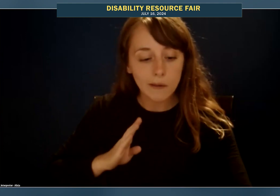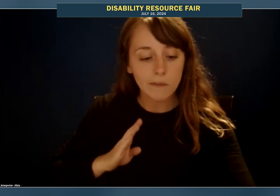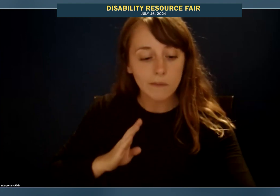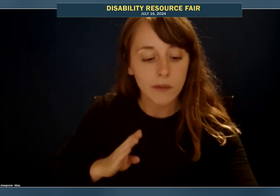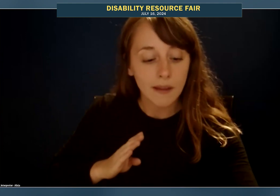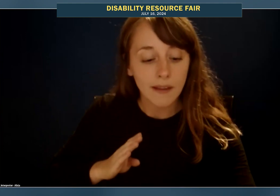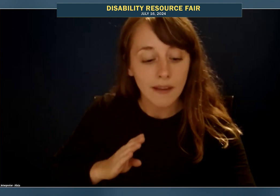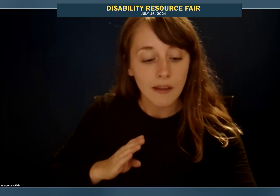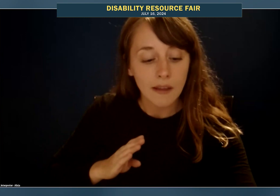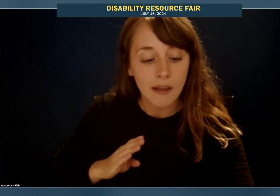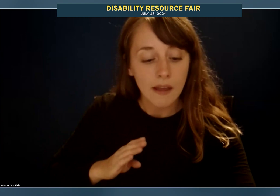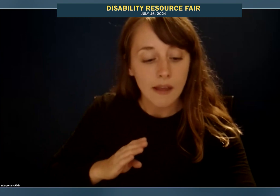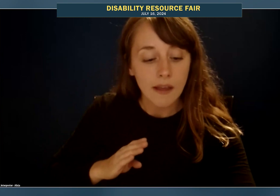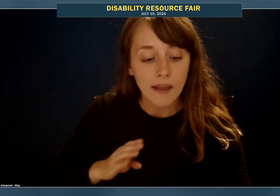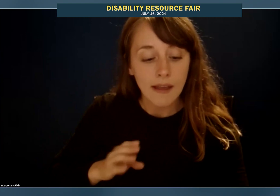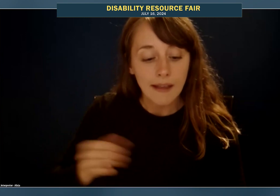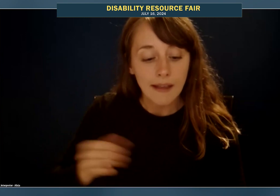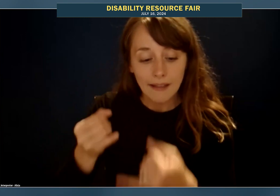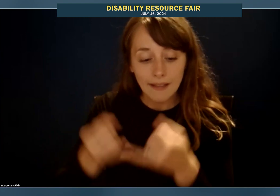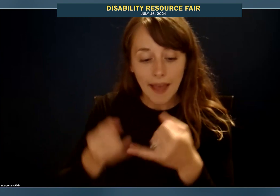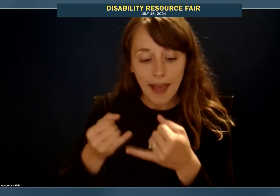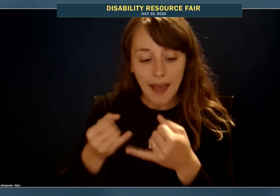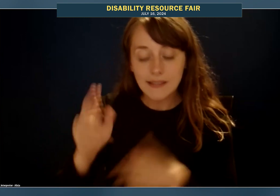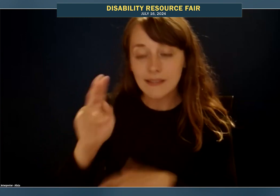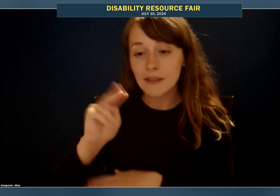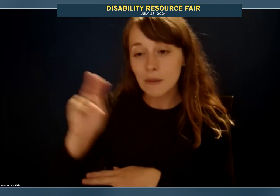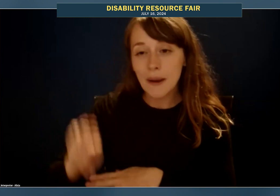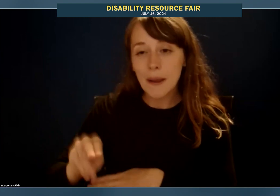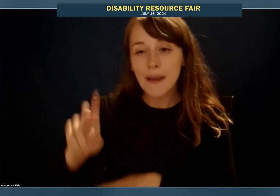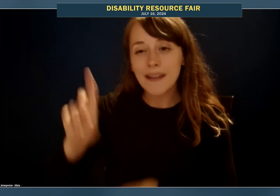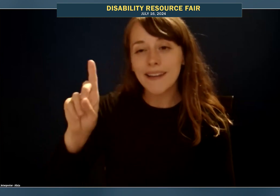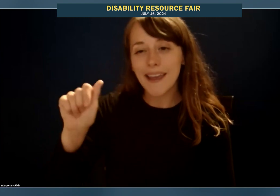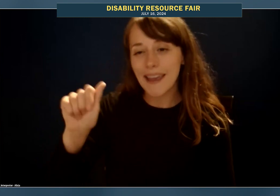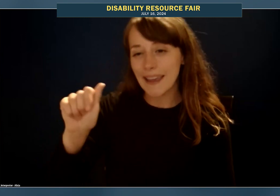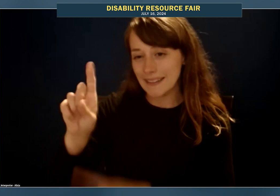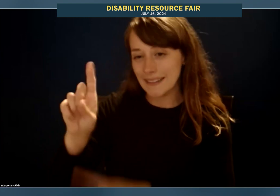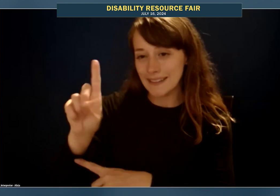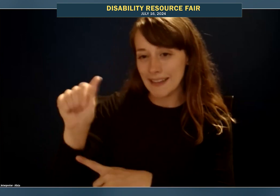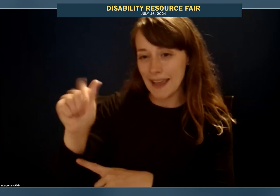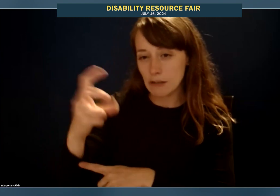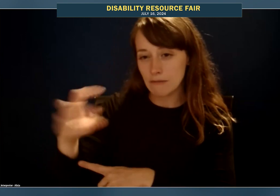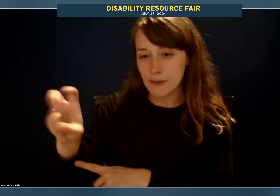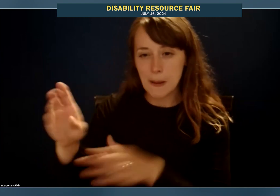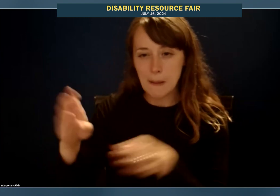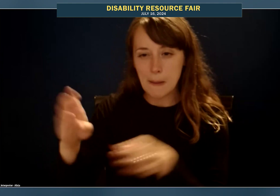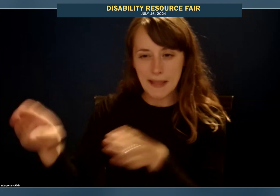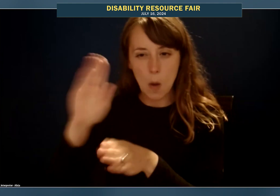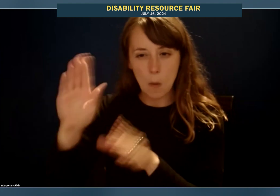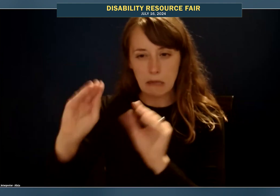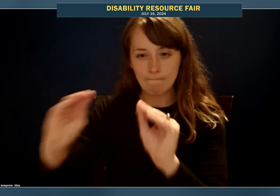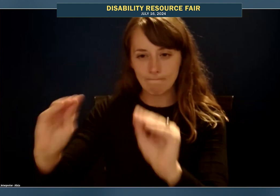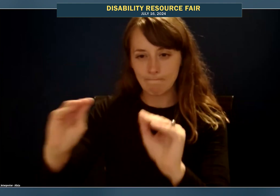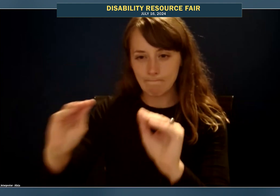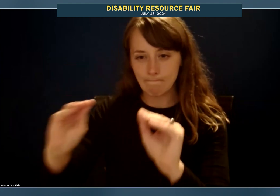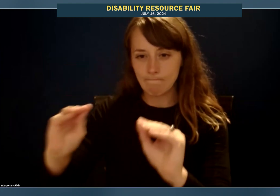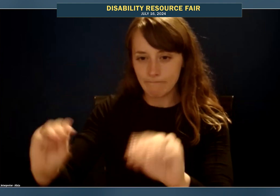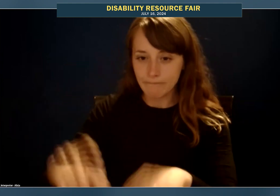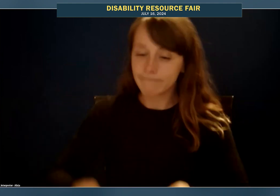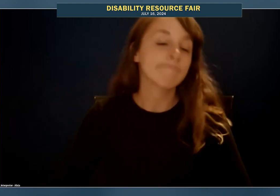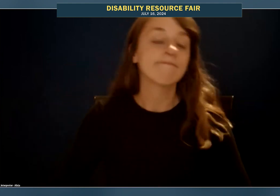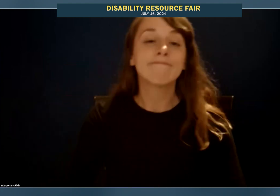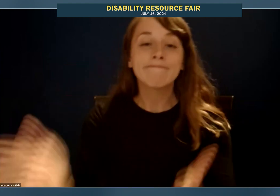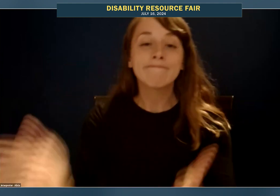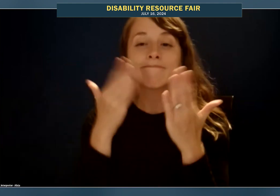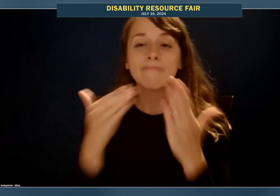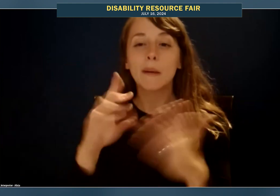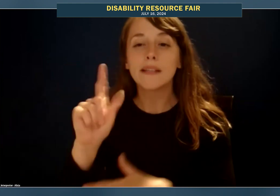with learning about Northampton's ADA transition plan. A special thank you to Disability